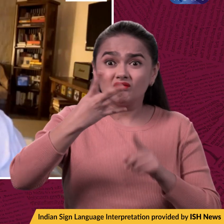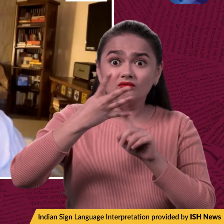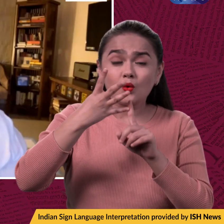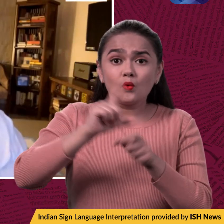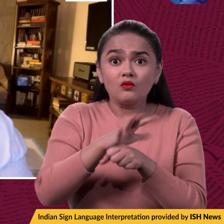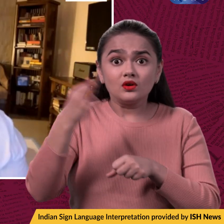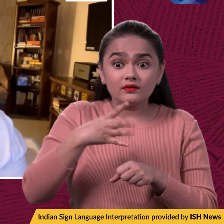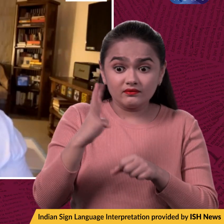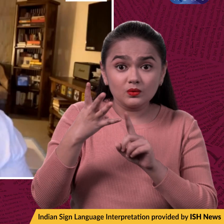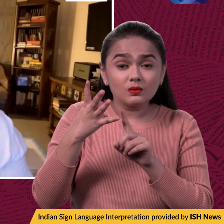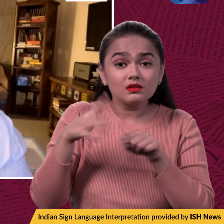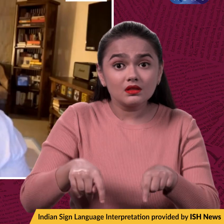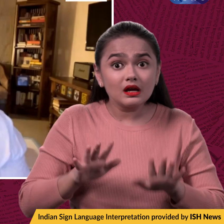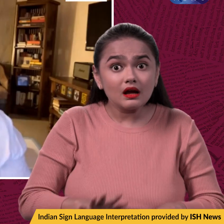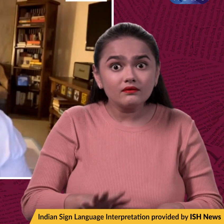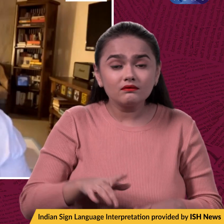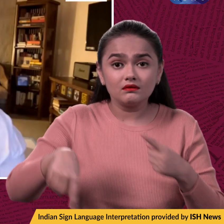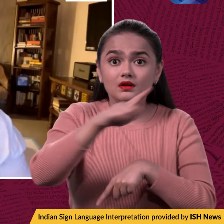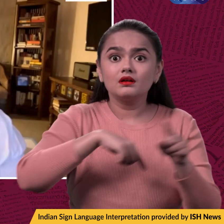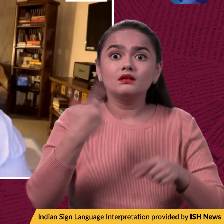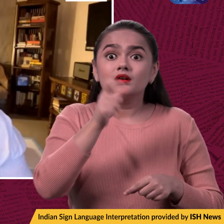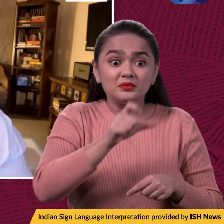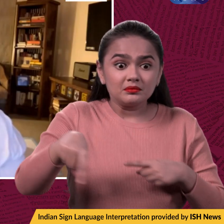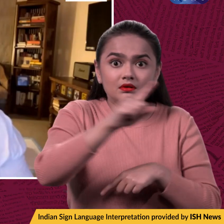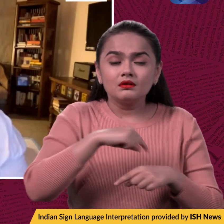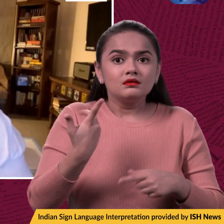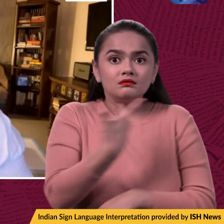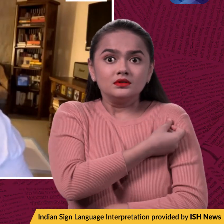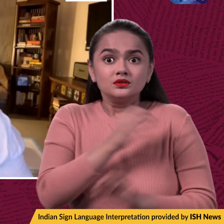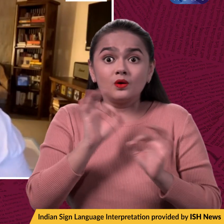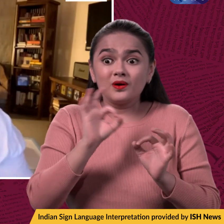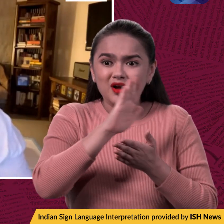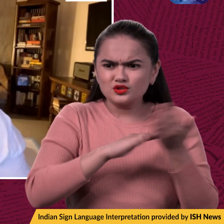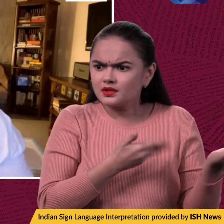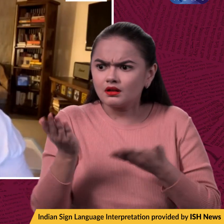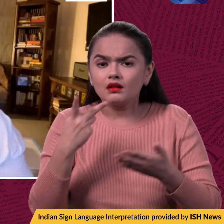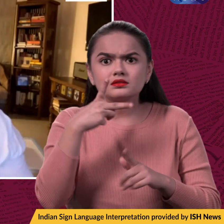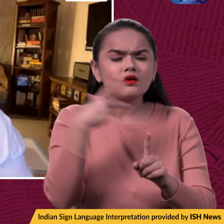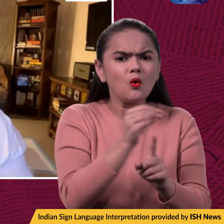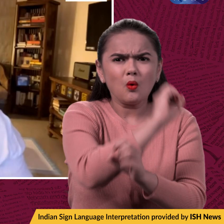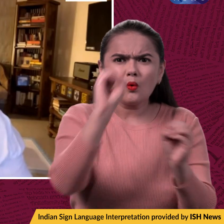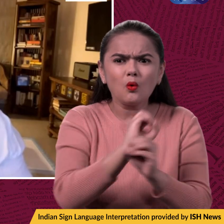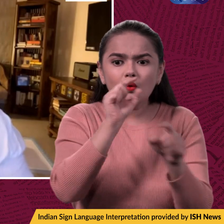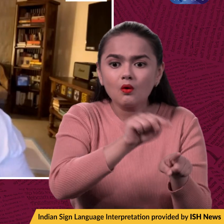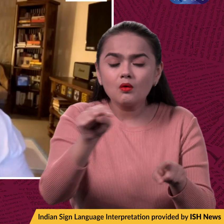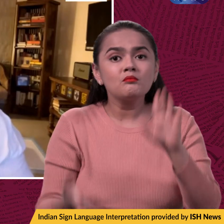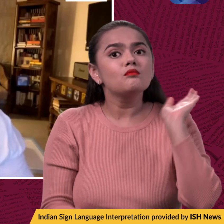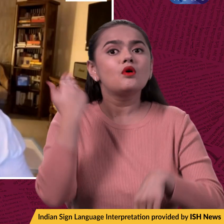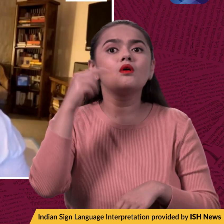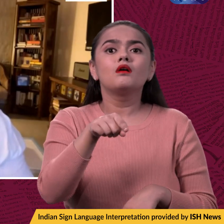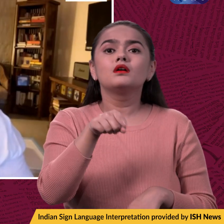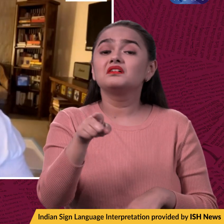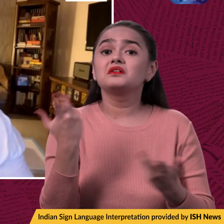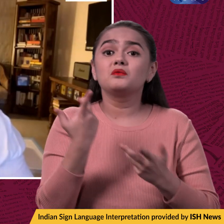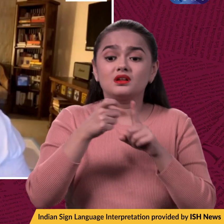fourth wave of COVID. Majority of the COVID patients are unvaccinated. Germany is reporting a surge of cases,